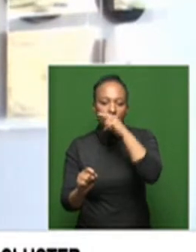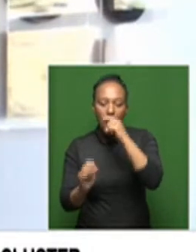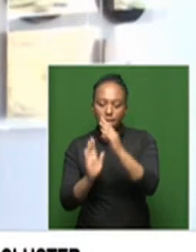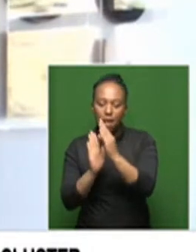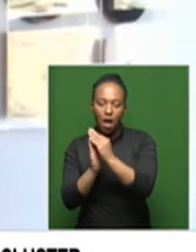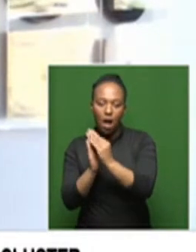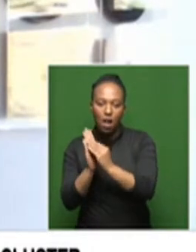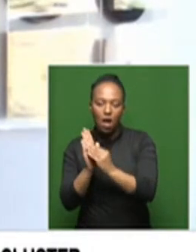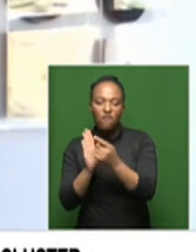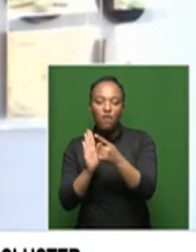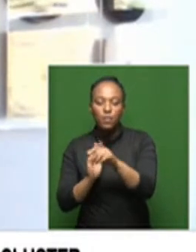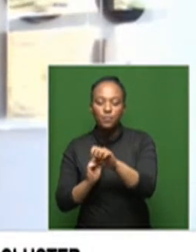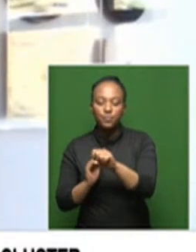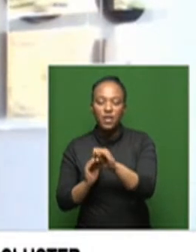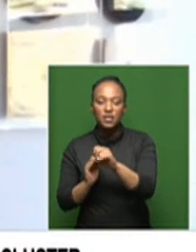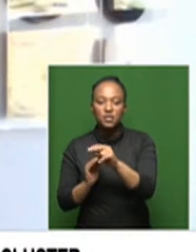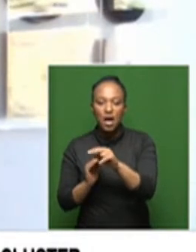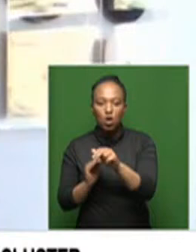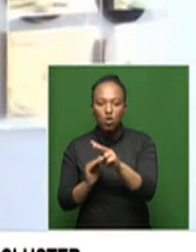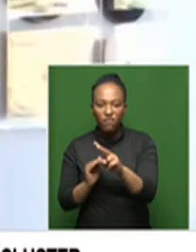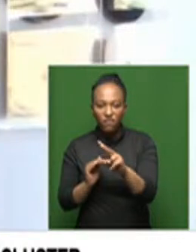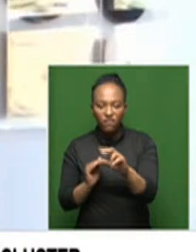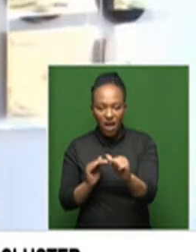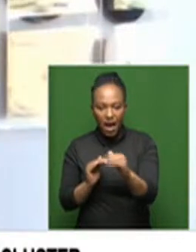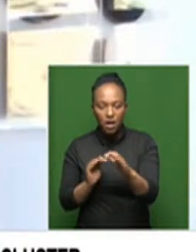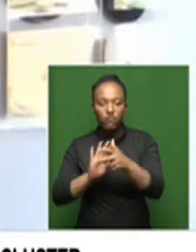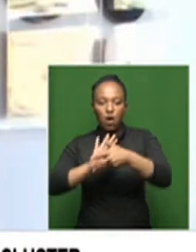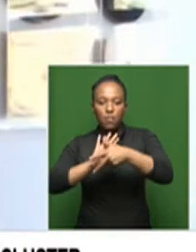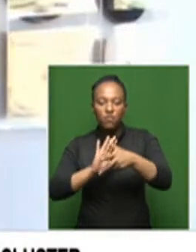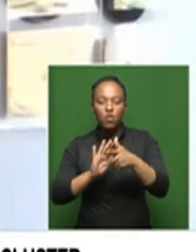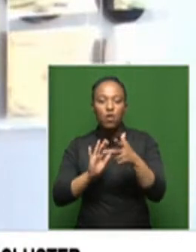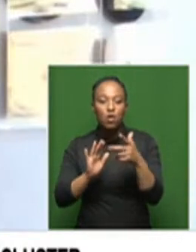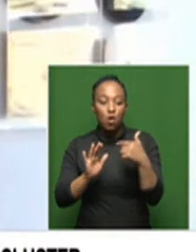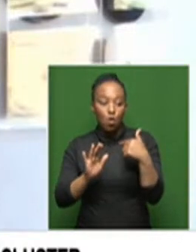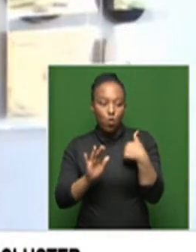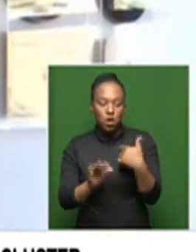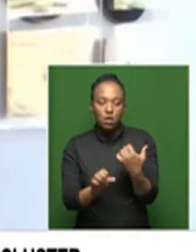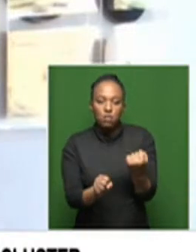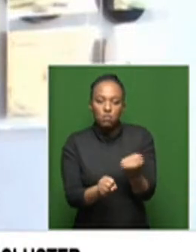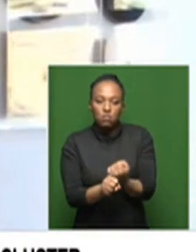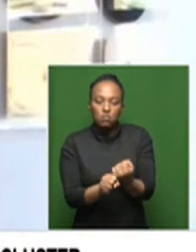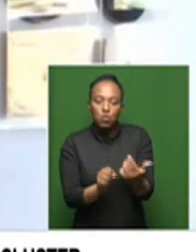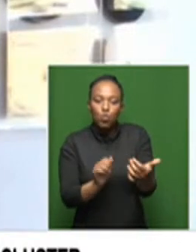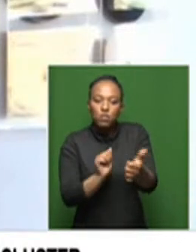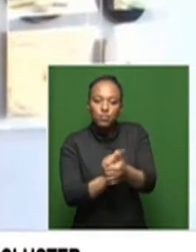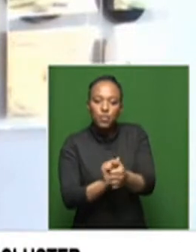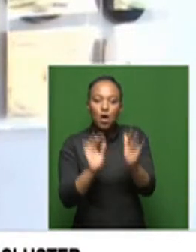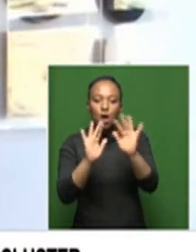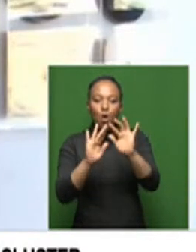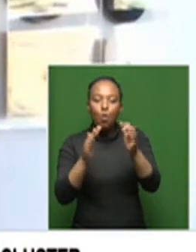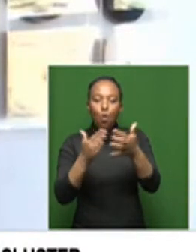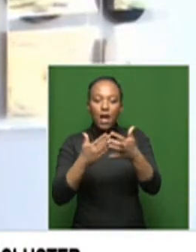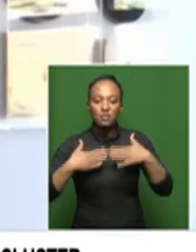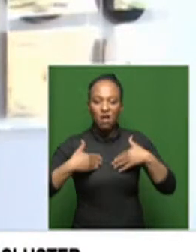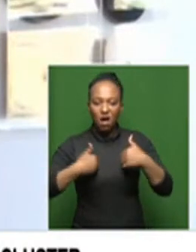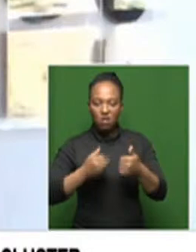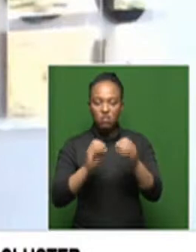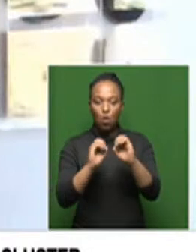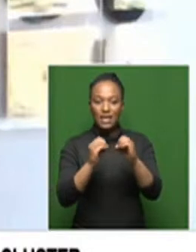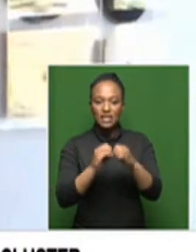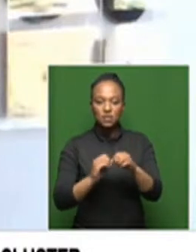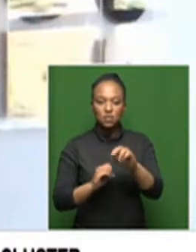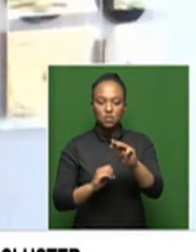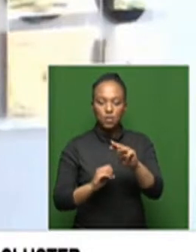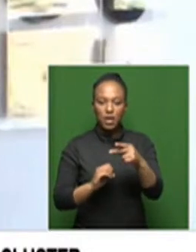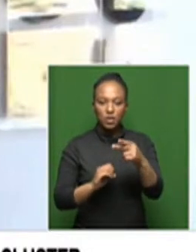for Sinovac. So we work as SAHPRA with the World Health Organization. We've been in continuous contact